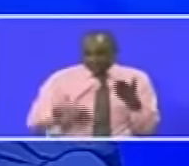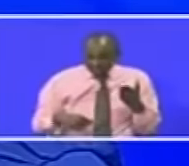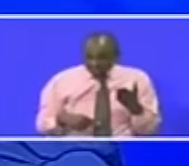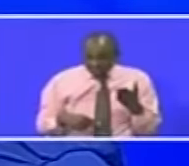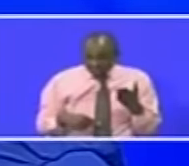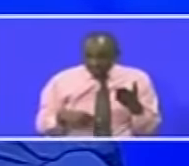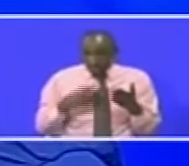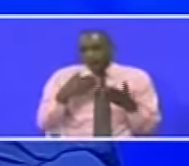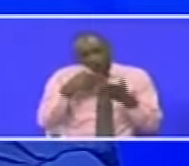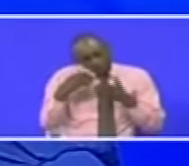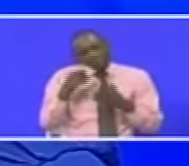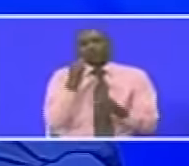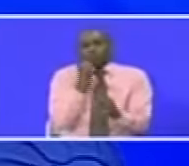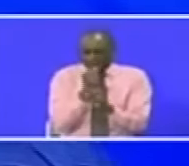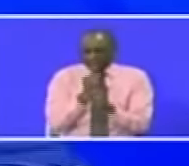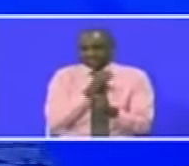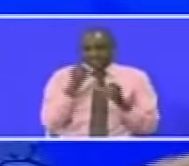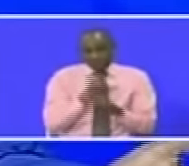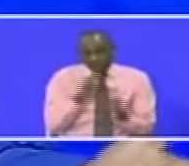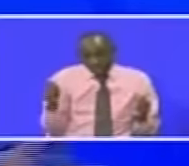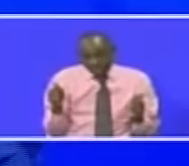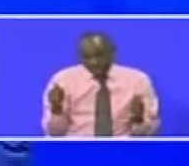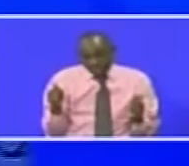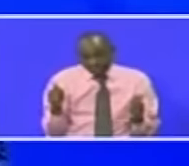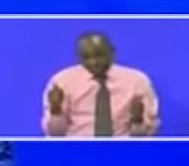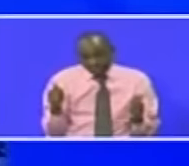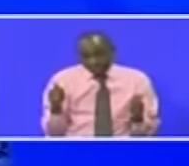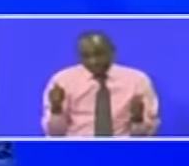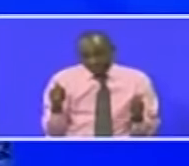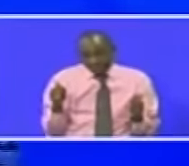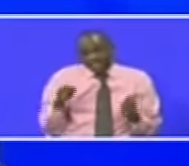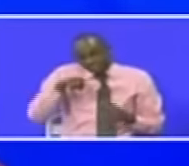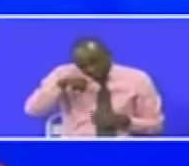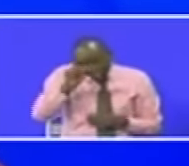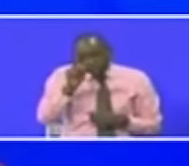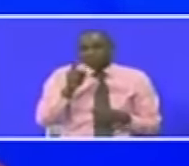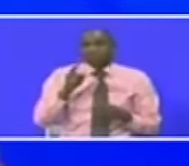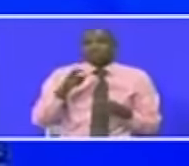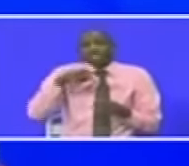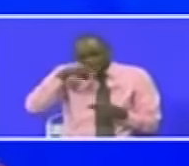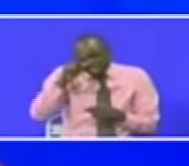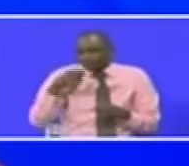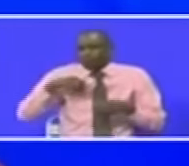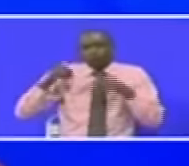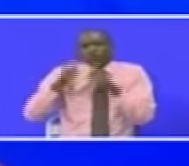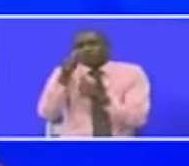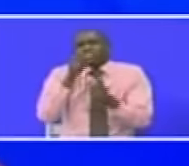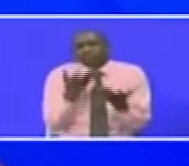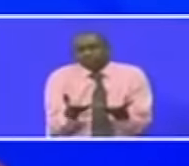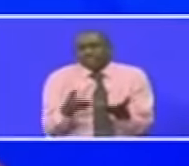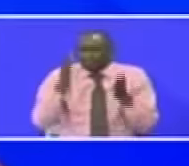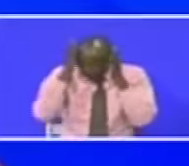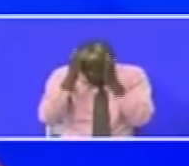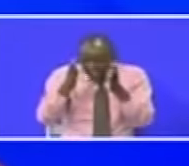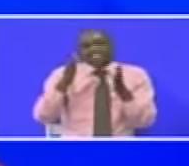and almost ineffective Senate. One would have hoped that the National Assembly would, instead of chasing shadows, focusing on